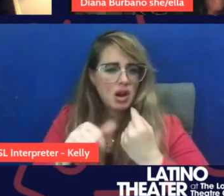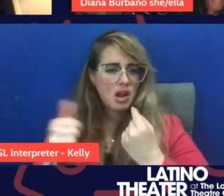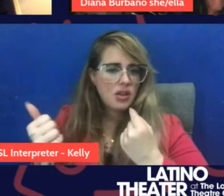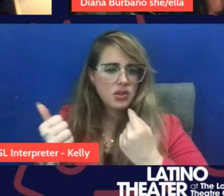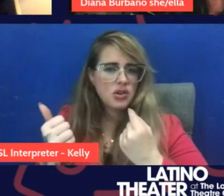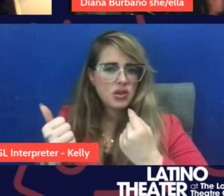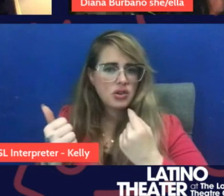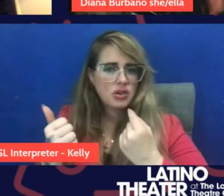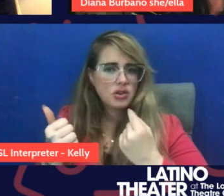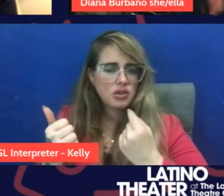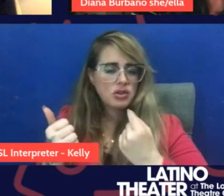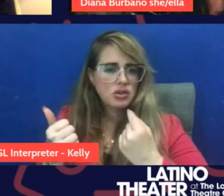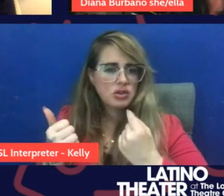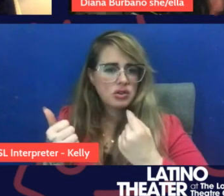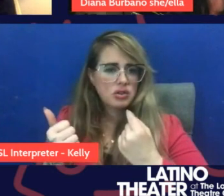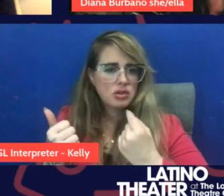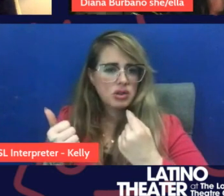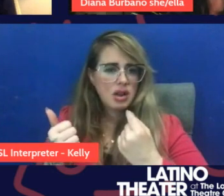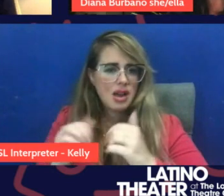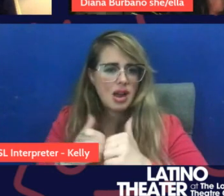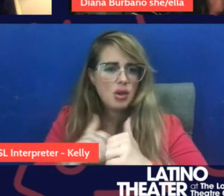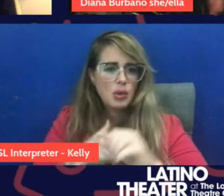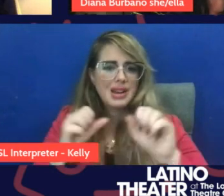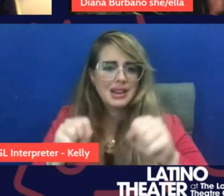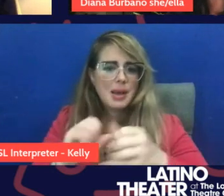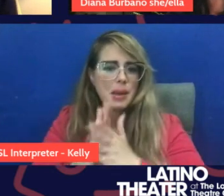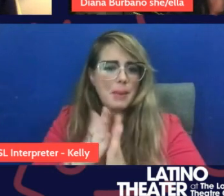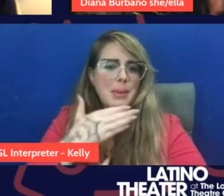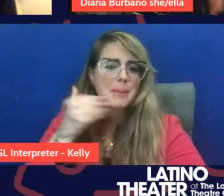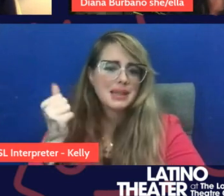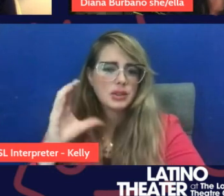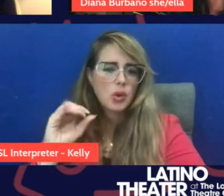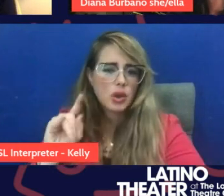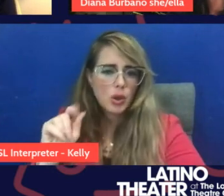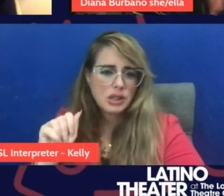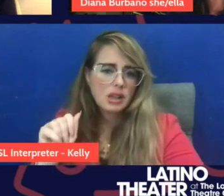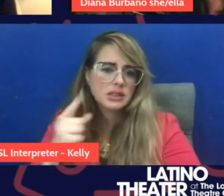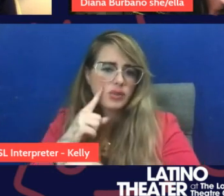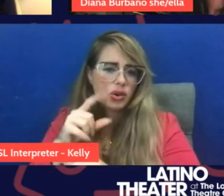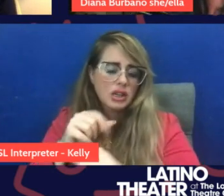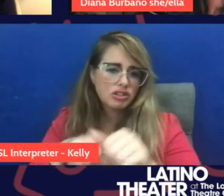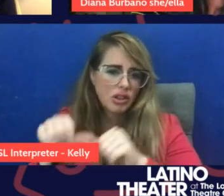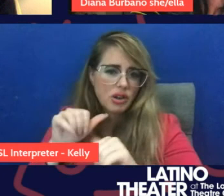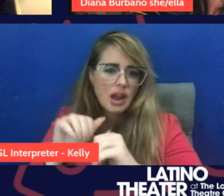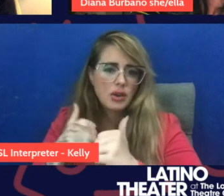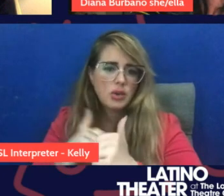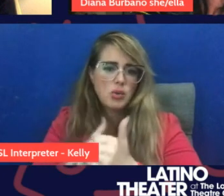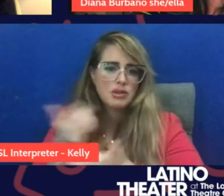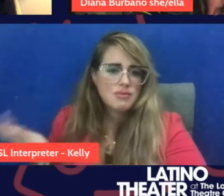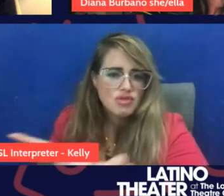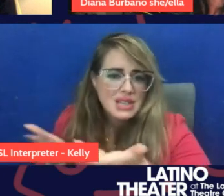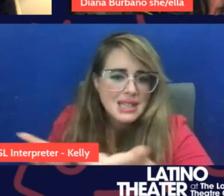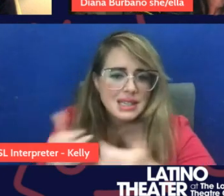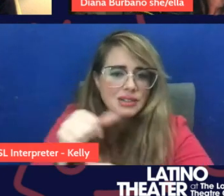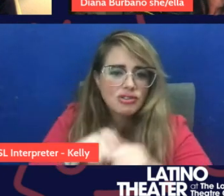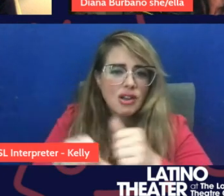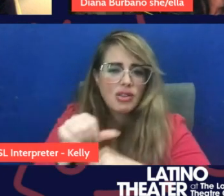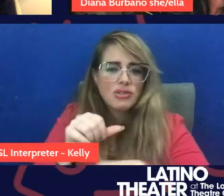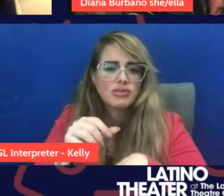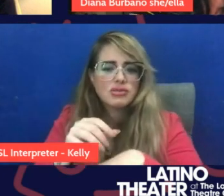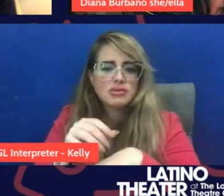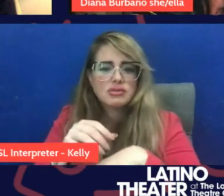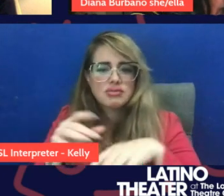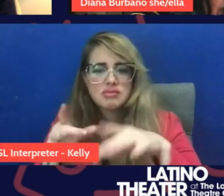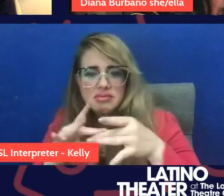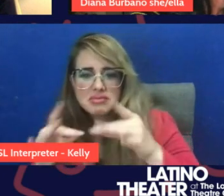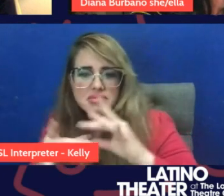can be the best kinds of coyotes to each other. How do we smuggle each other's work and words and hopes into our spaces?